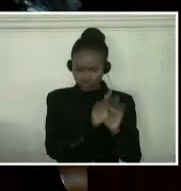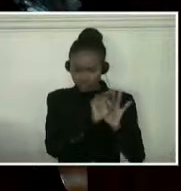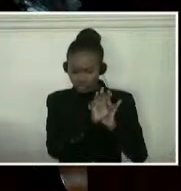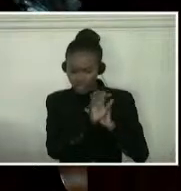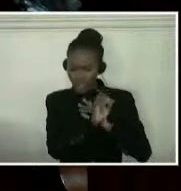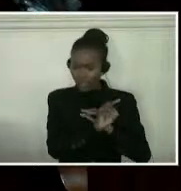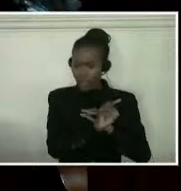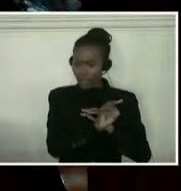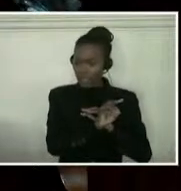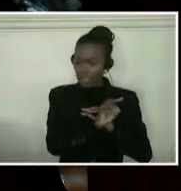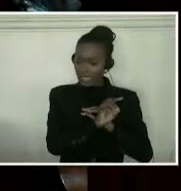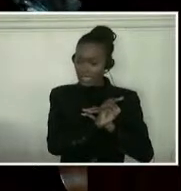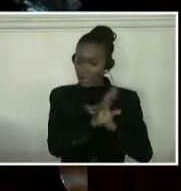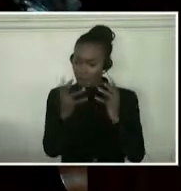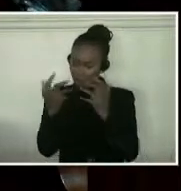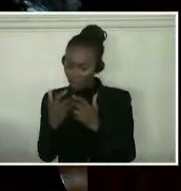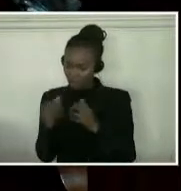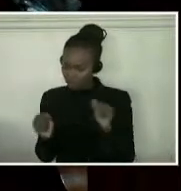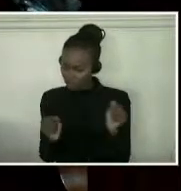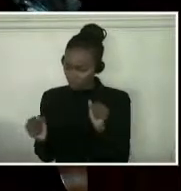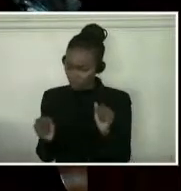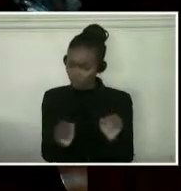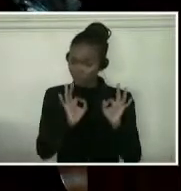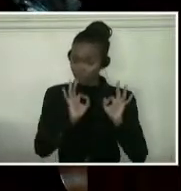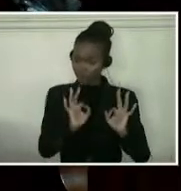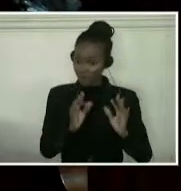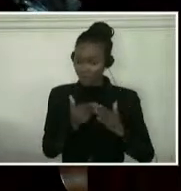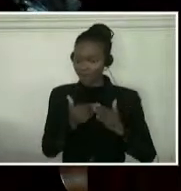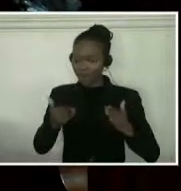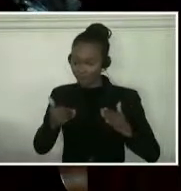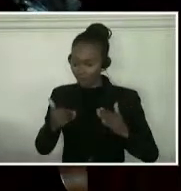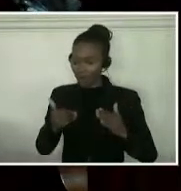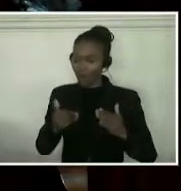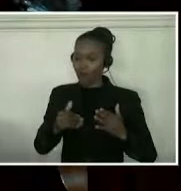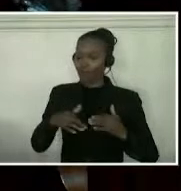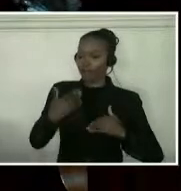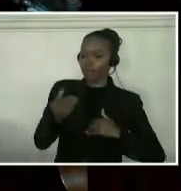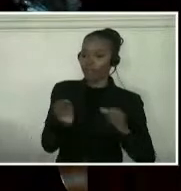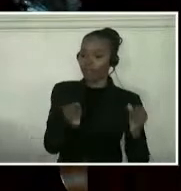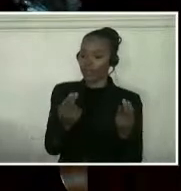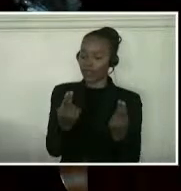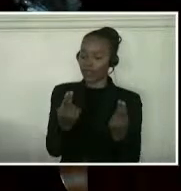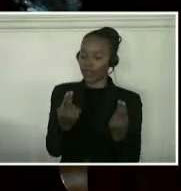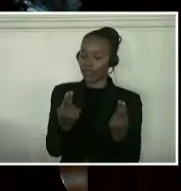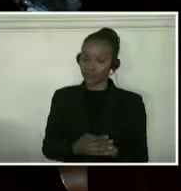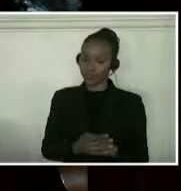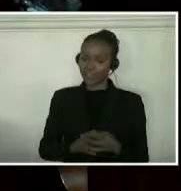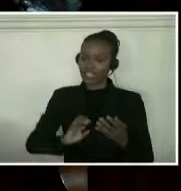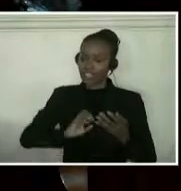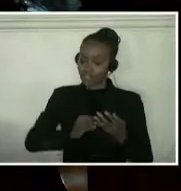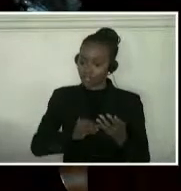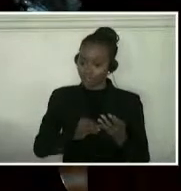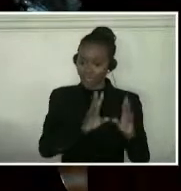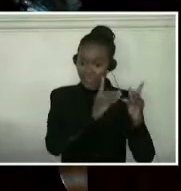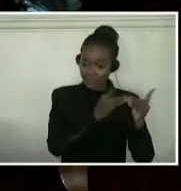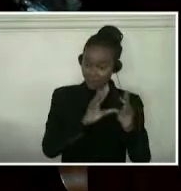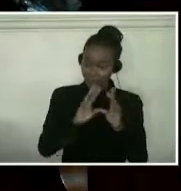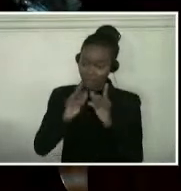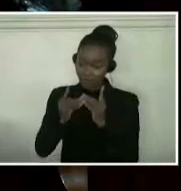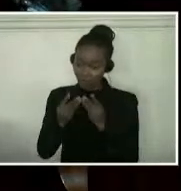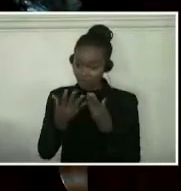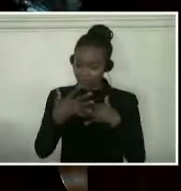and i just want to assure honorable members that as we are matching the department i.e department ellie